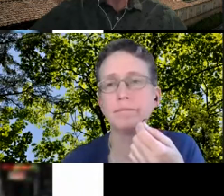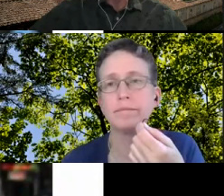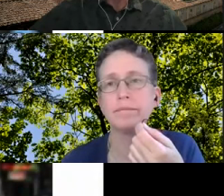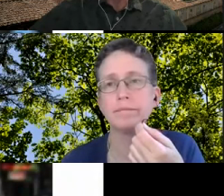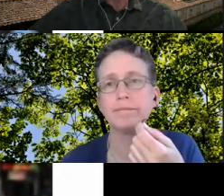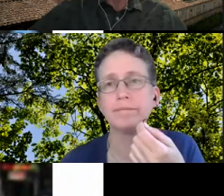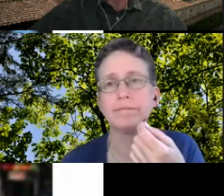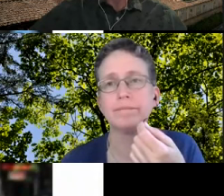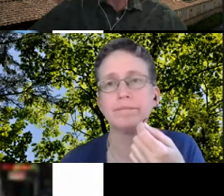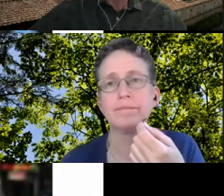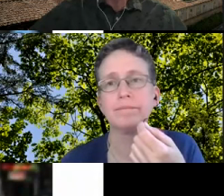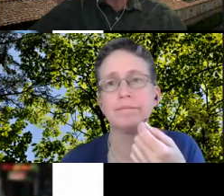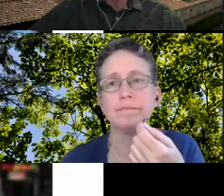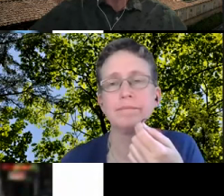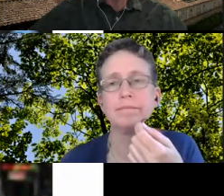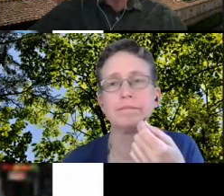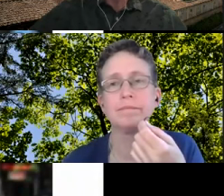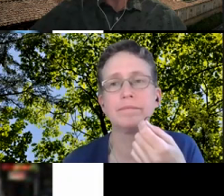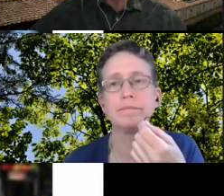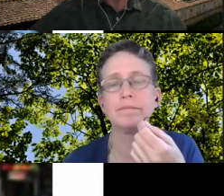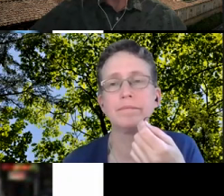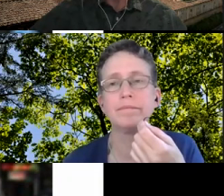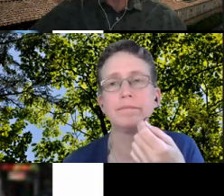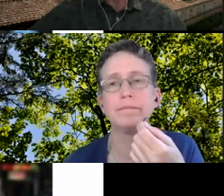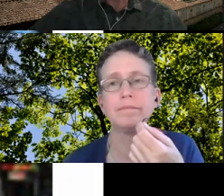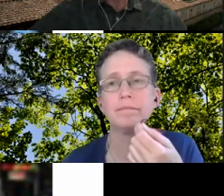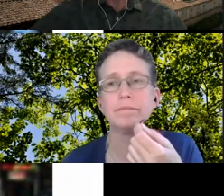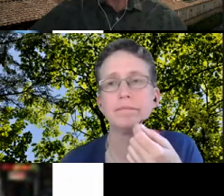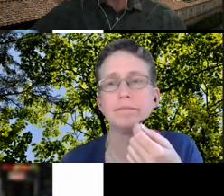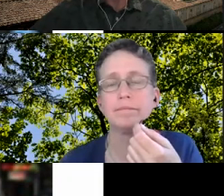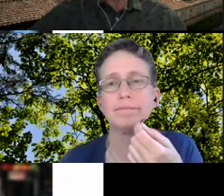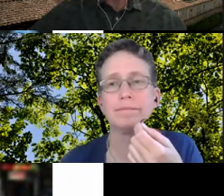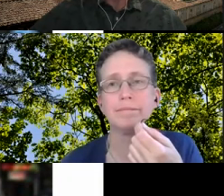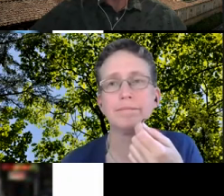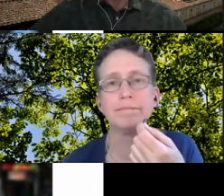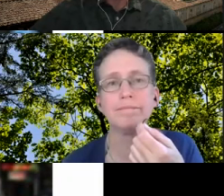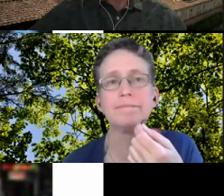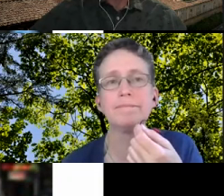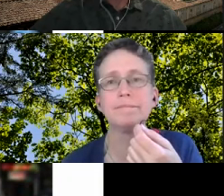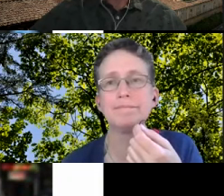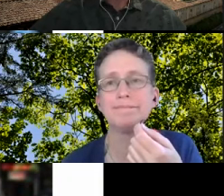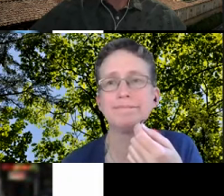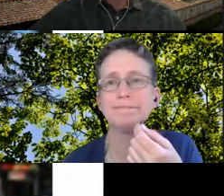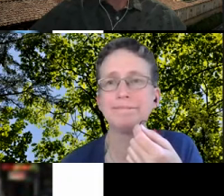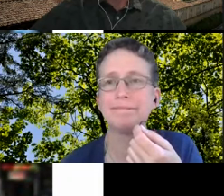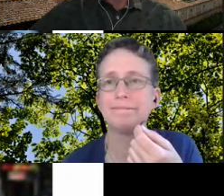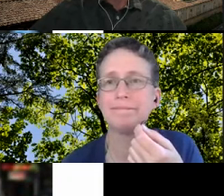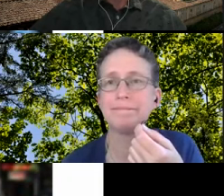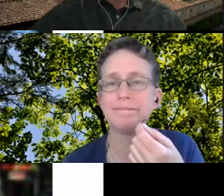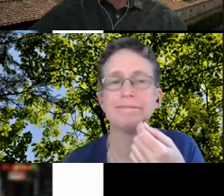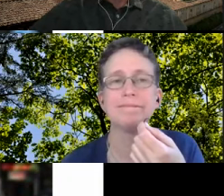building up those areas to be how they envision it and making it nice for wildlife.